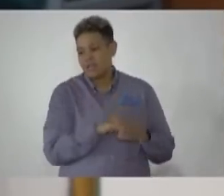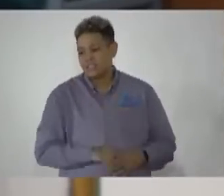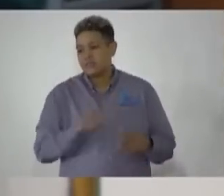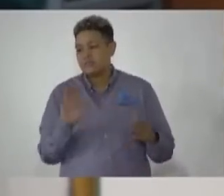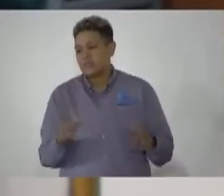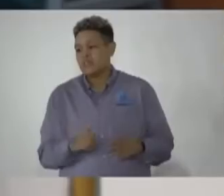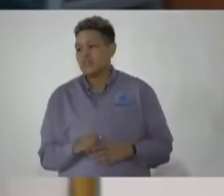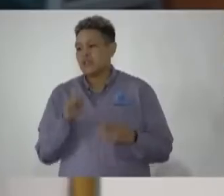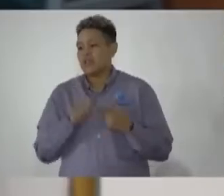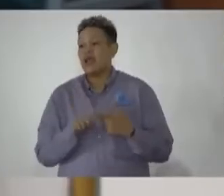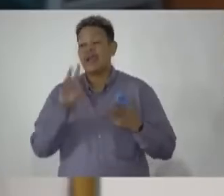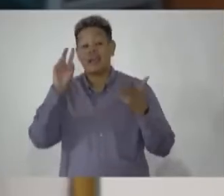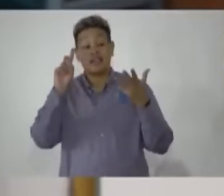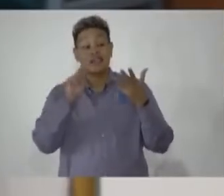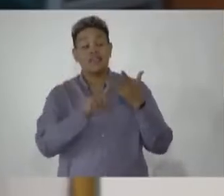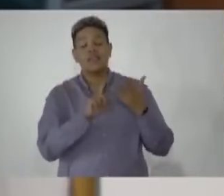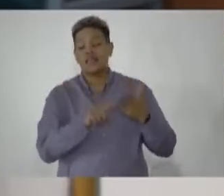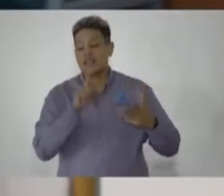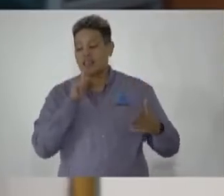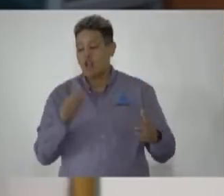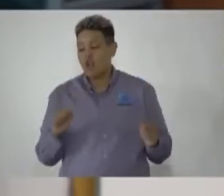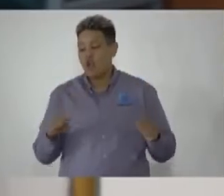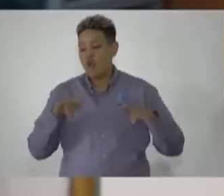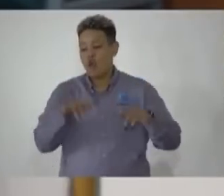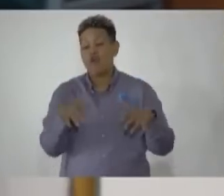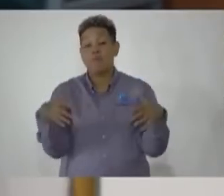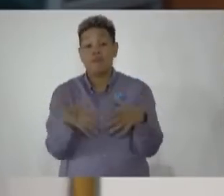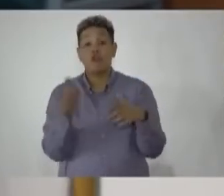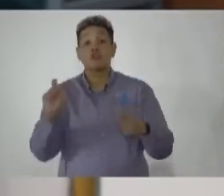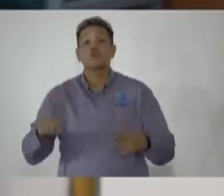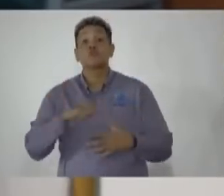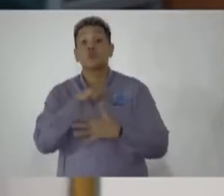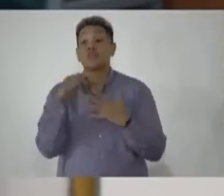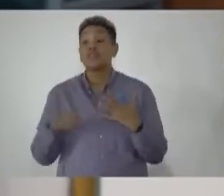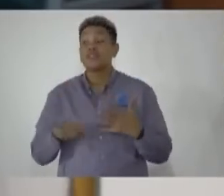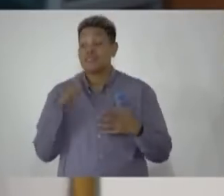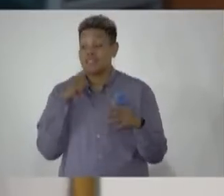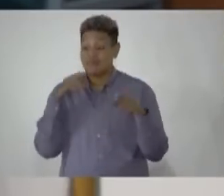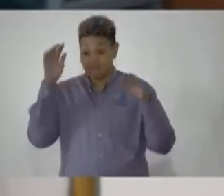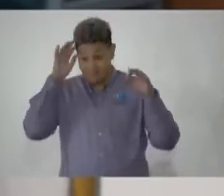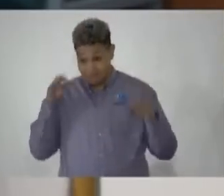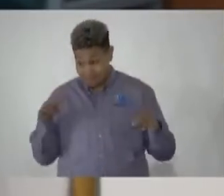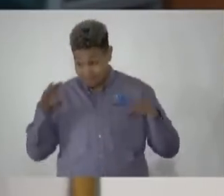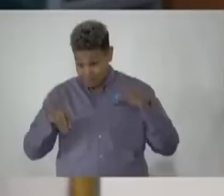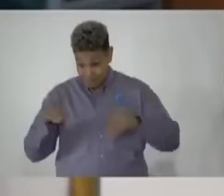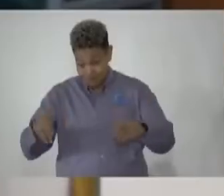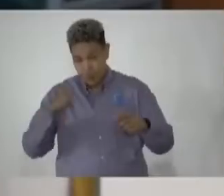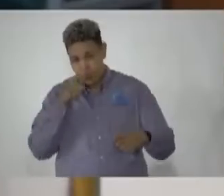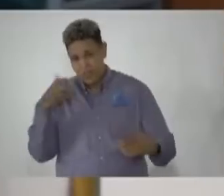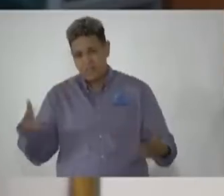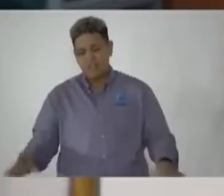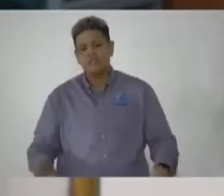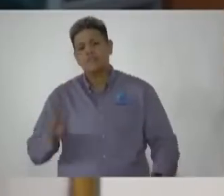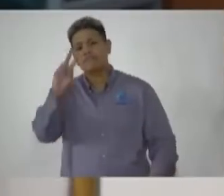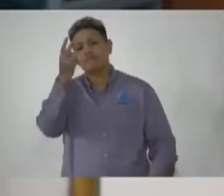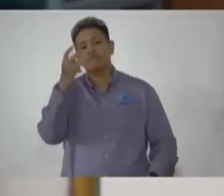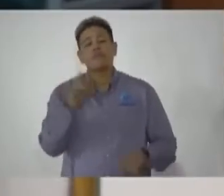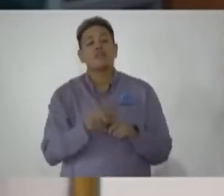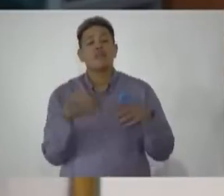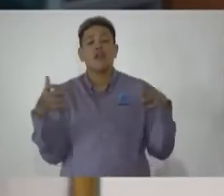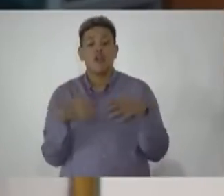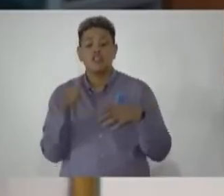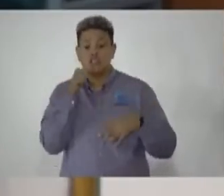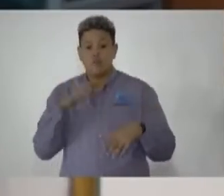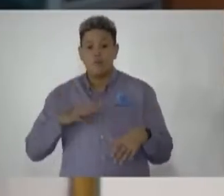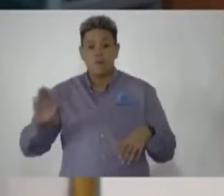participation. And D. The quorum of the caucus shall be such as the caucus may decide. 2. The Caucus of